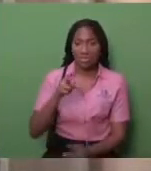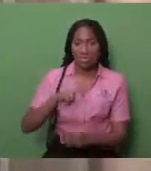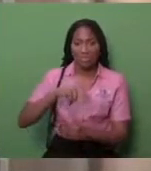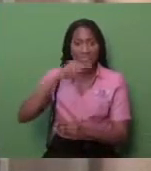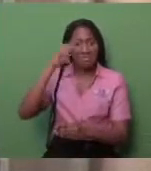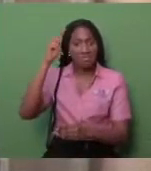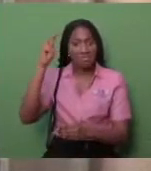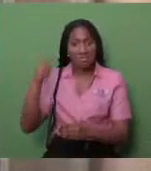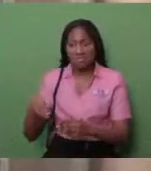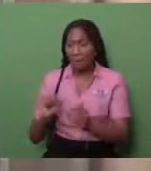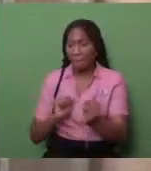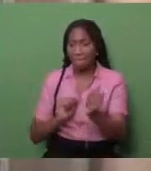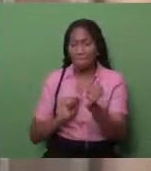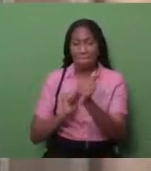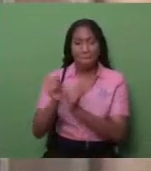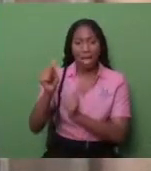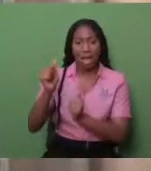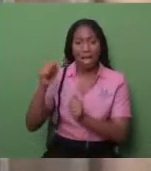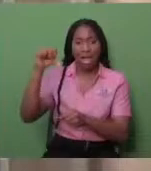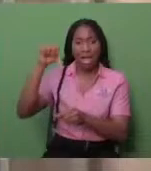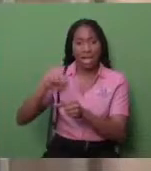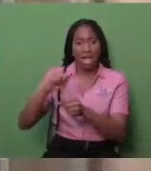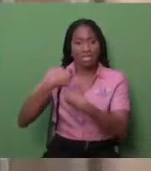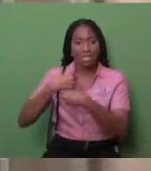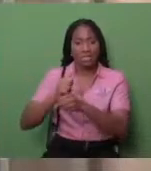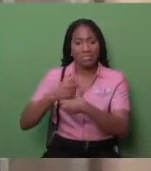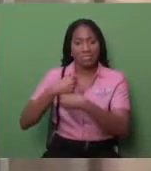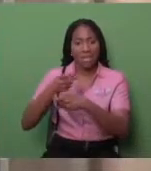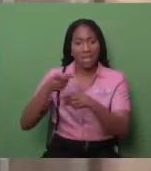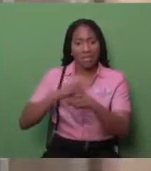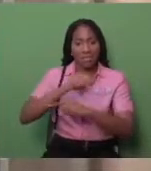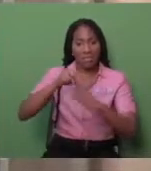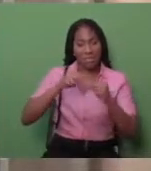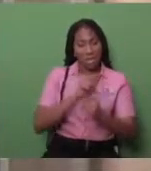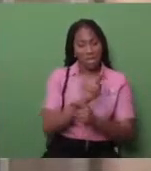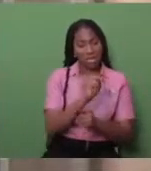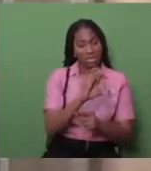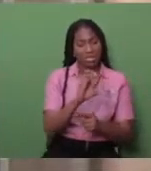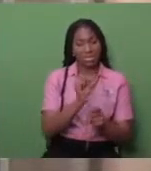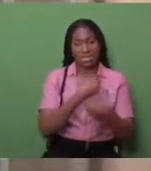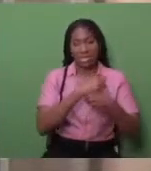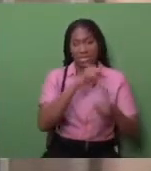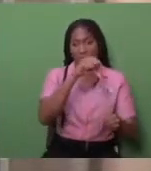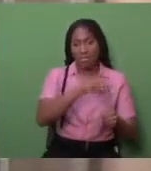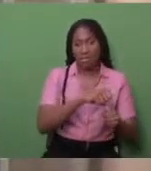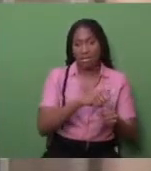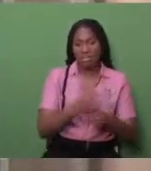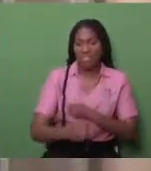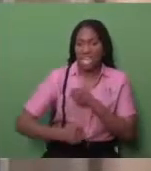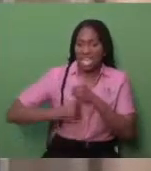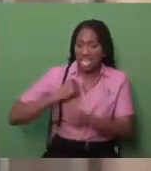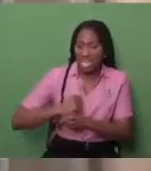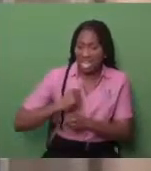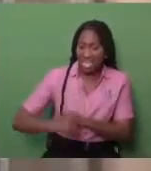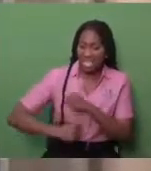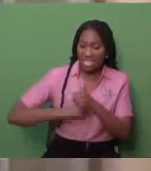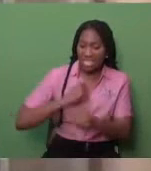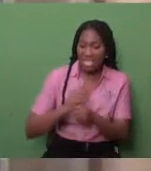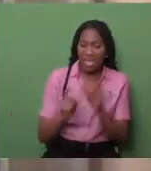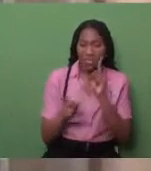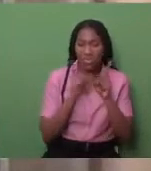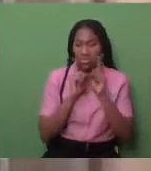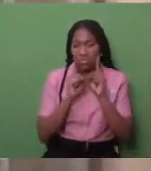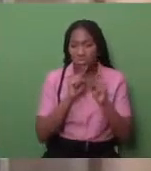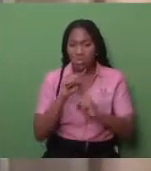surpass the level of gas production that the government I led did. You have spent years talking about the partnership's treatment of NGC,